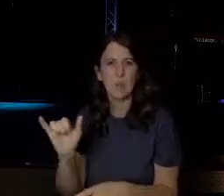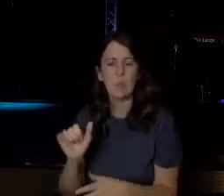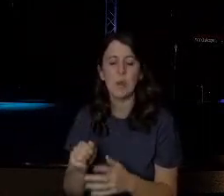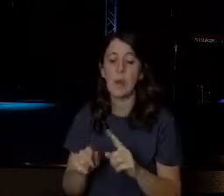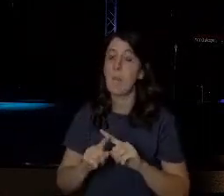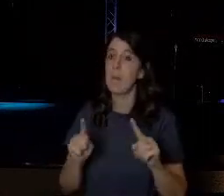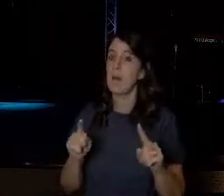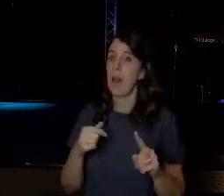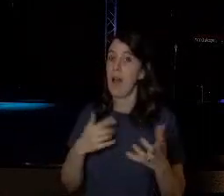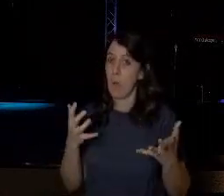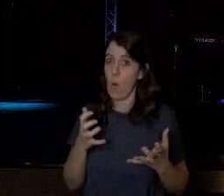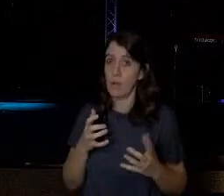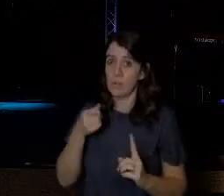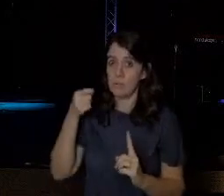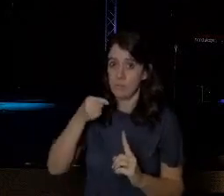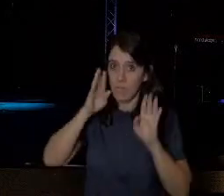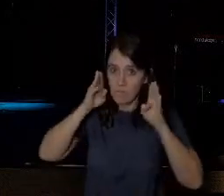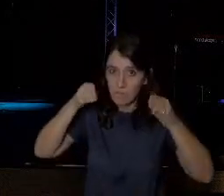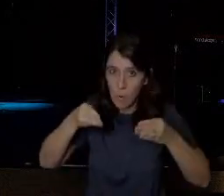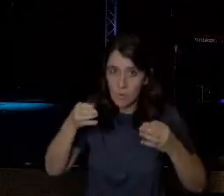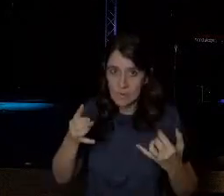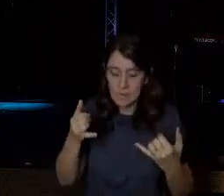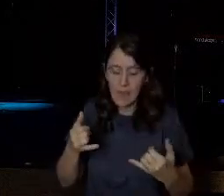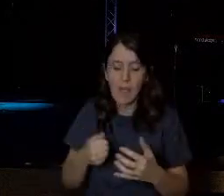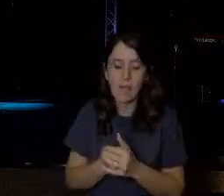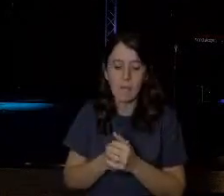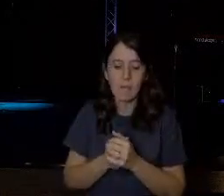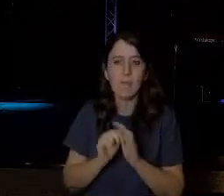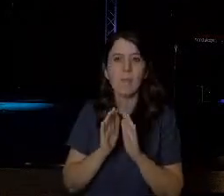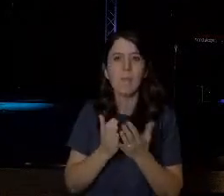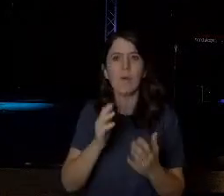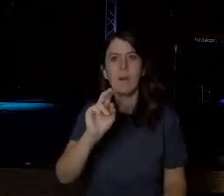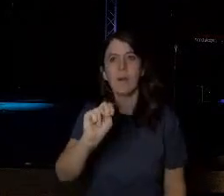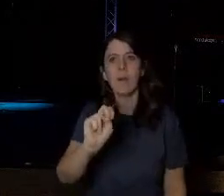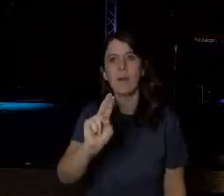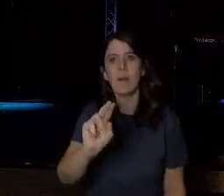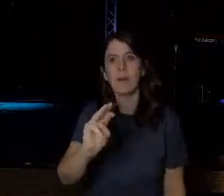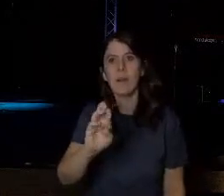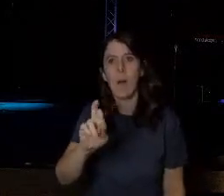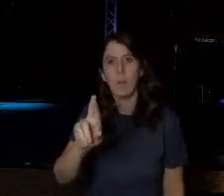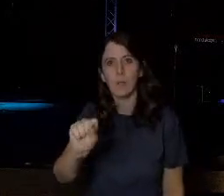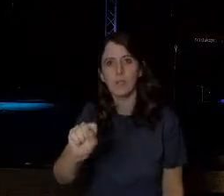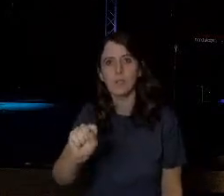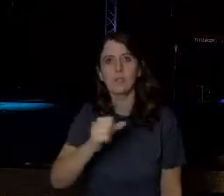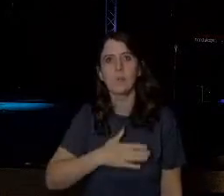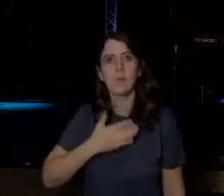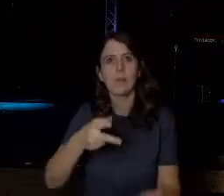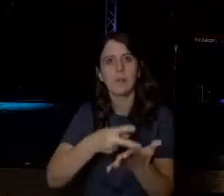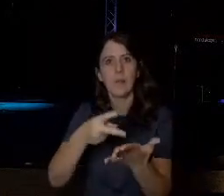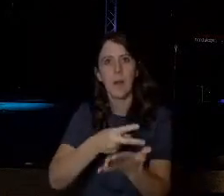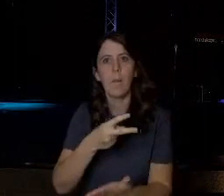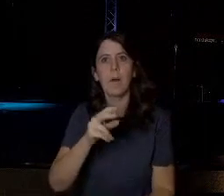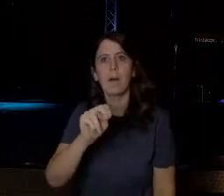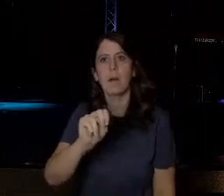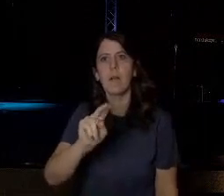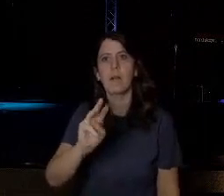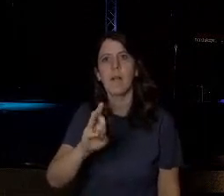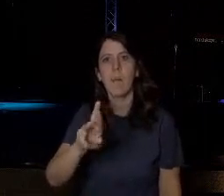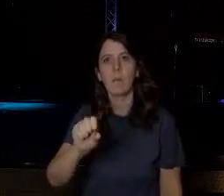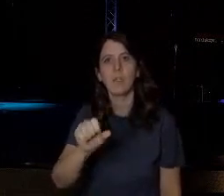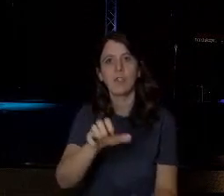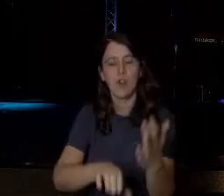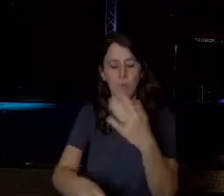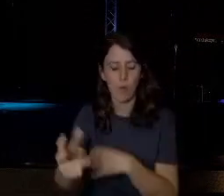But really where I want to pick up the story today is in the book of Numbers. So if you want to turn there with me in your apps or your Bibles, Numbers chapter